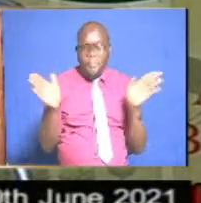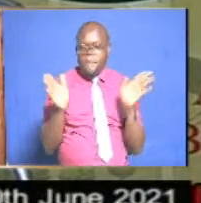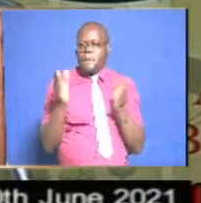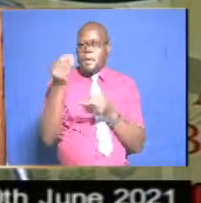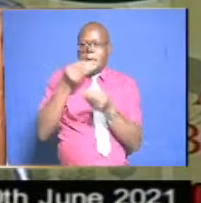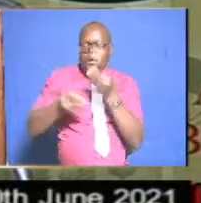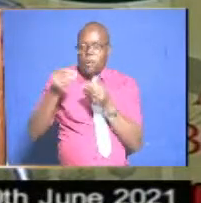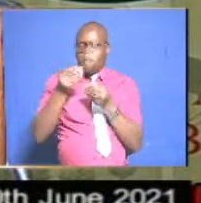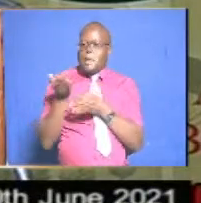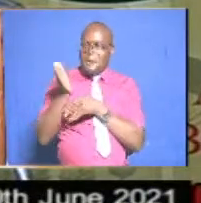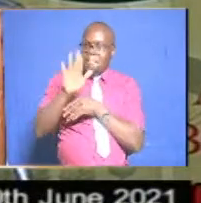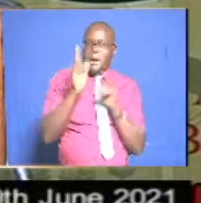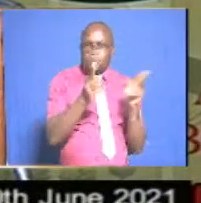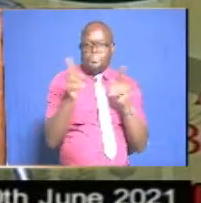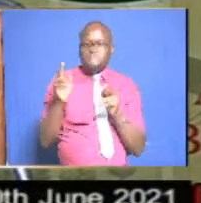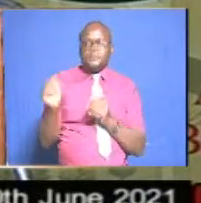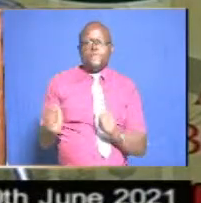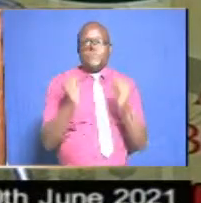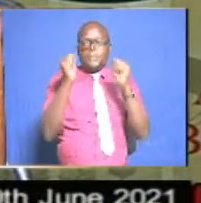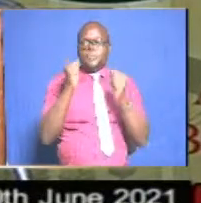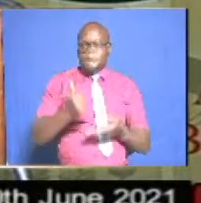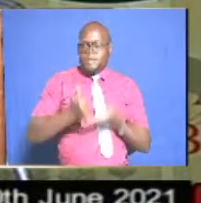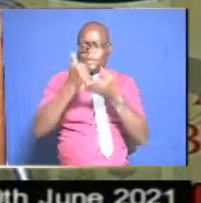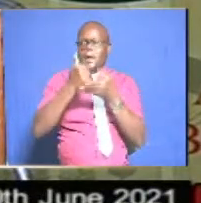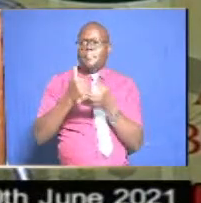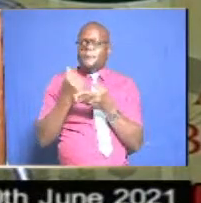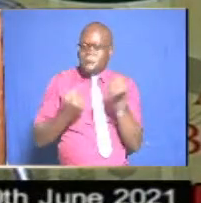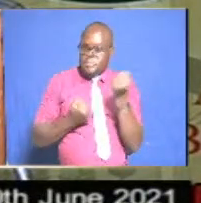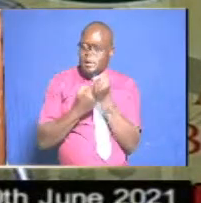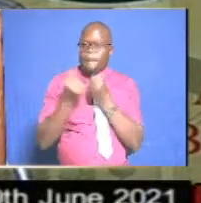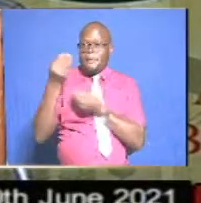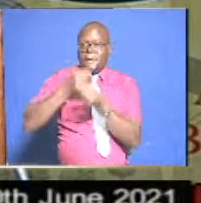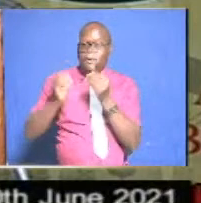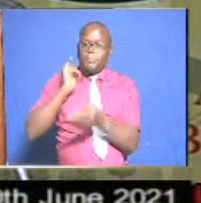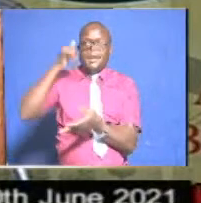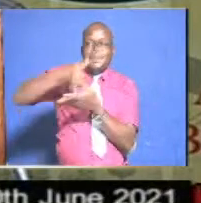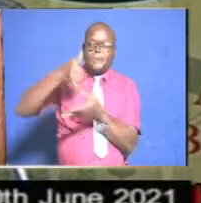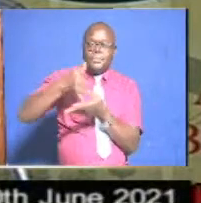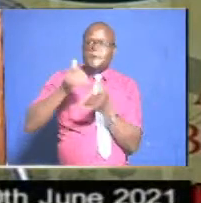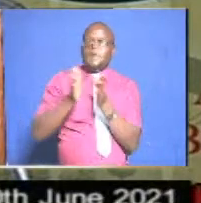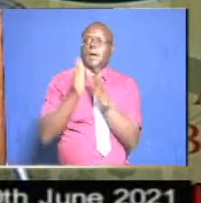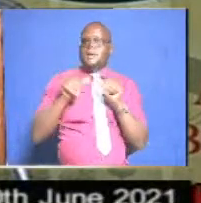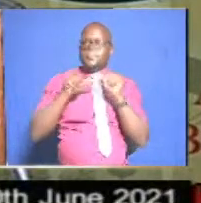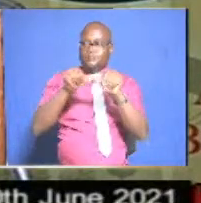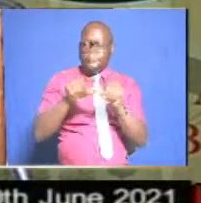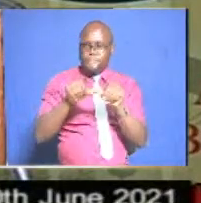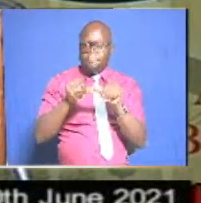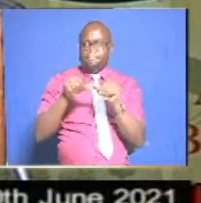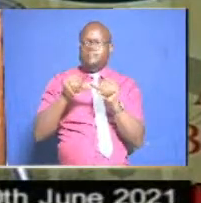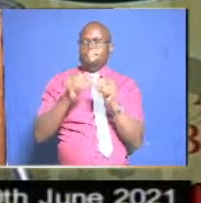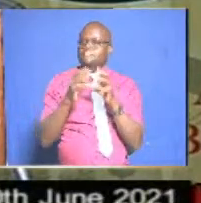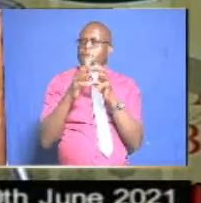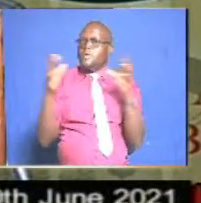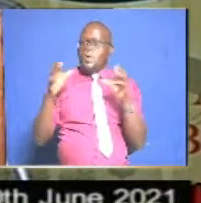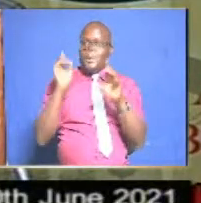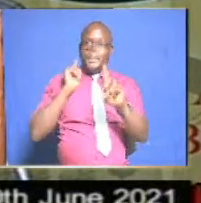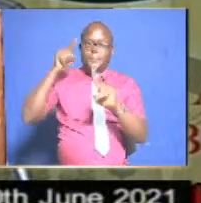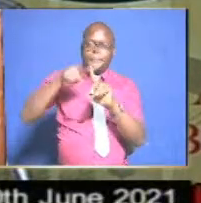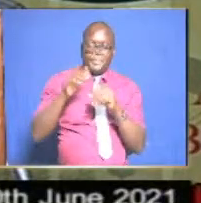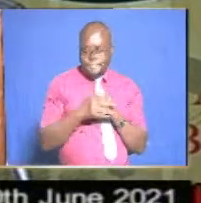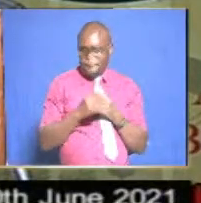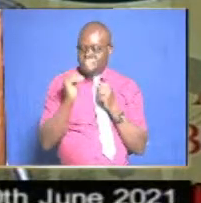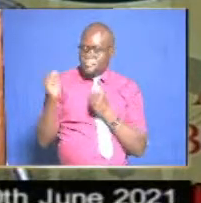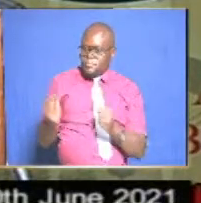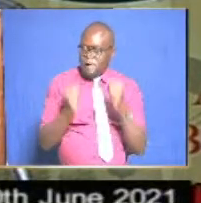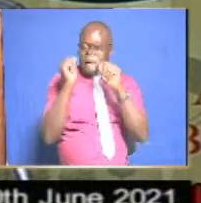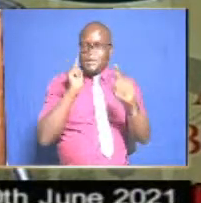recovery strategy that aims to reposition the economy on an inclusive and sustainable growth trajectory. The strategy seeks to